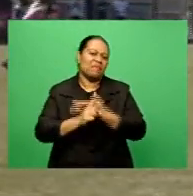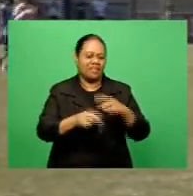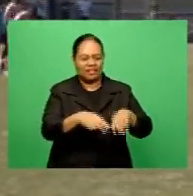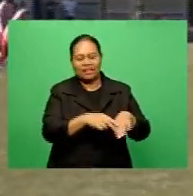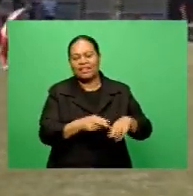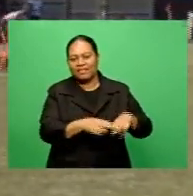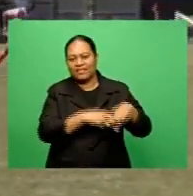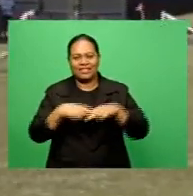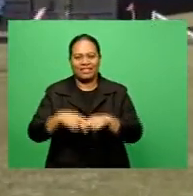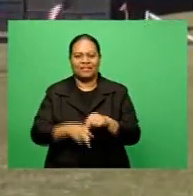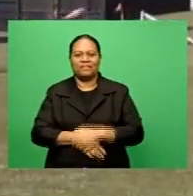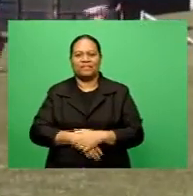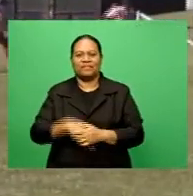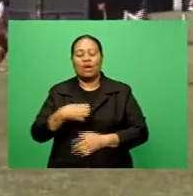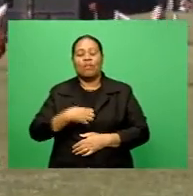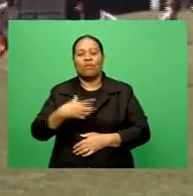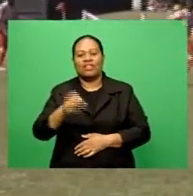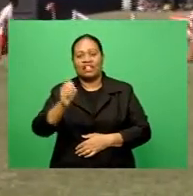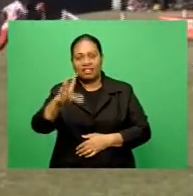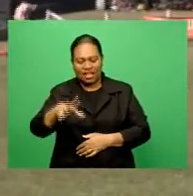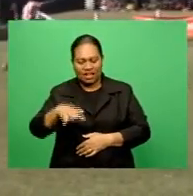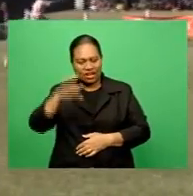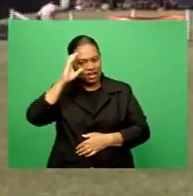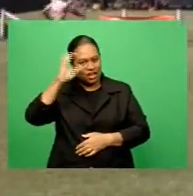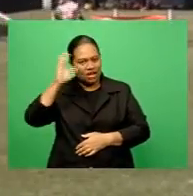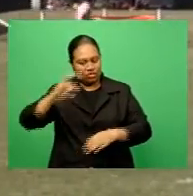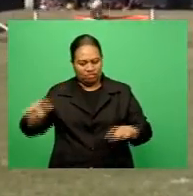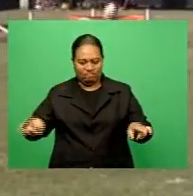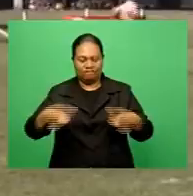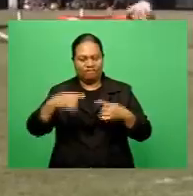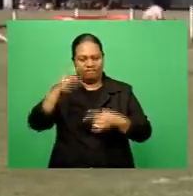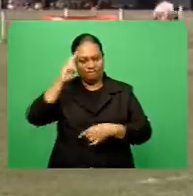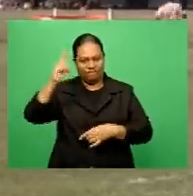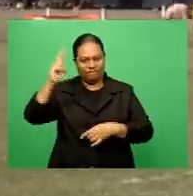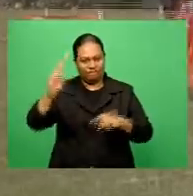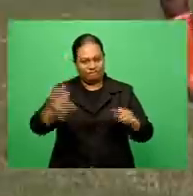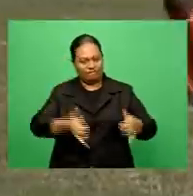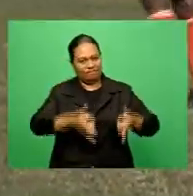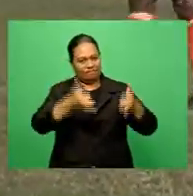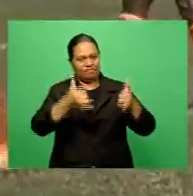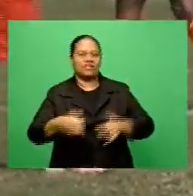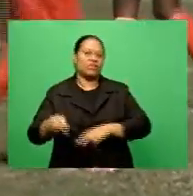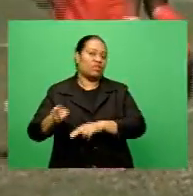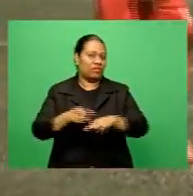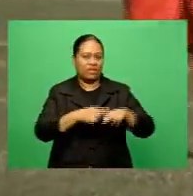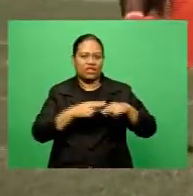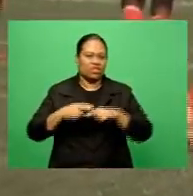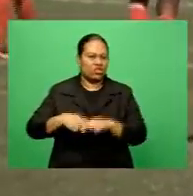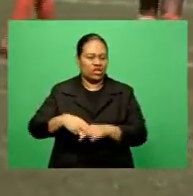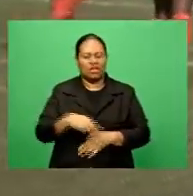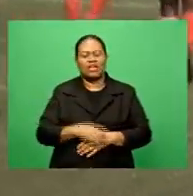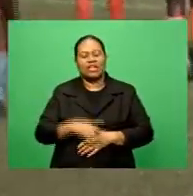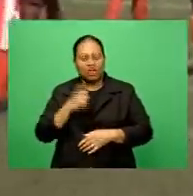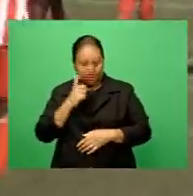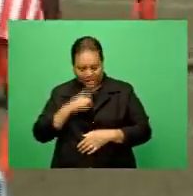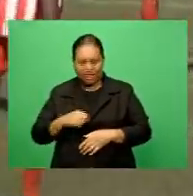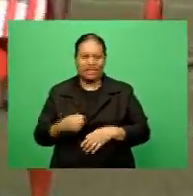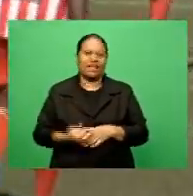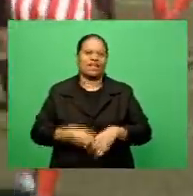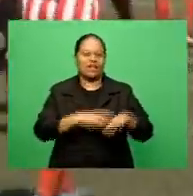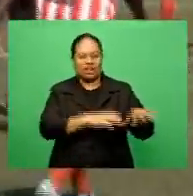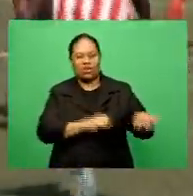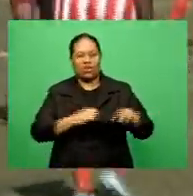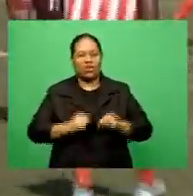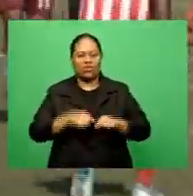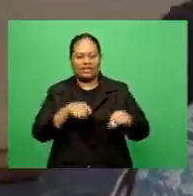will love. More than 10 countries will compete in the Nations Cup, and Fiji FA believes Fiji is capable of hosting